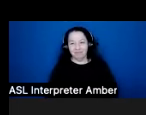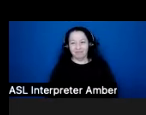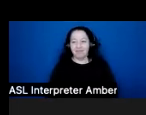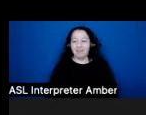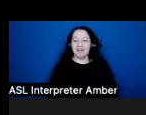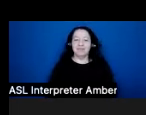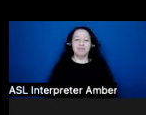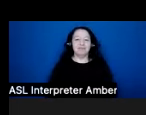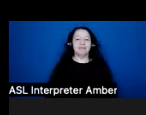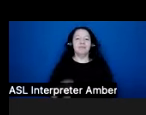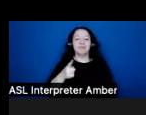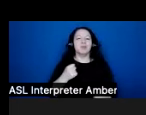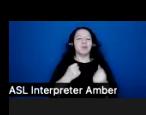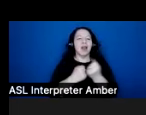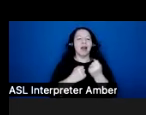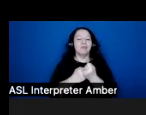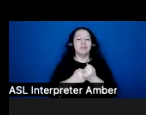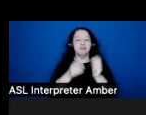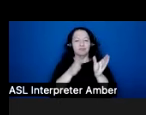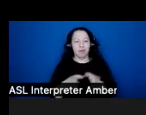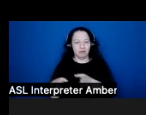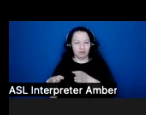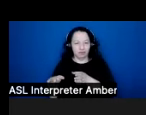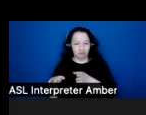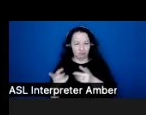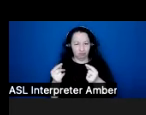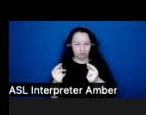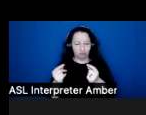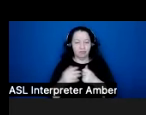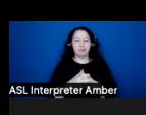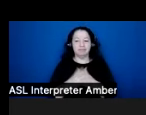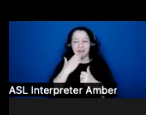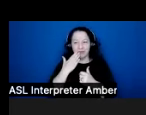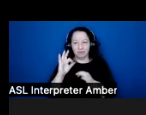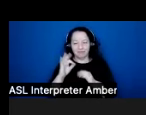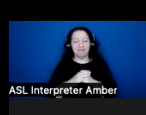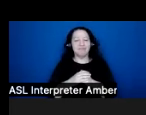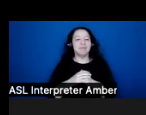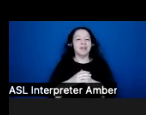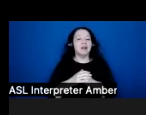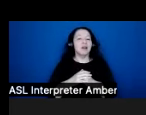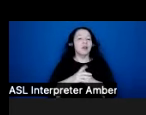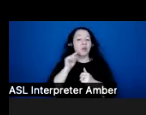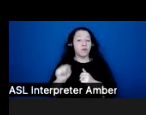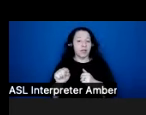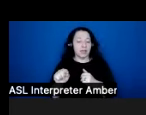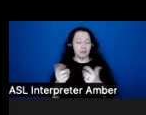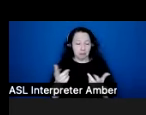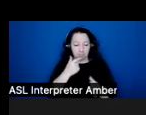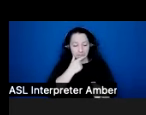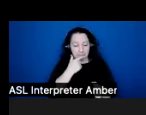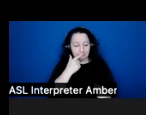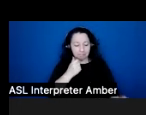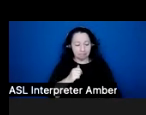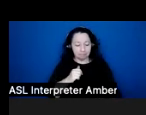It's the one for advocacy strategies. Thank you. So in terms of advocacy strategies, we have talking